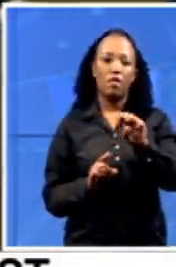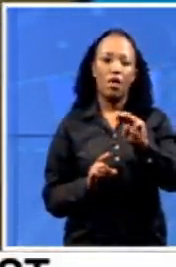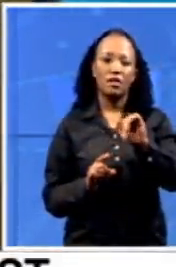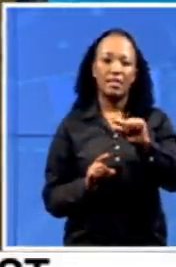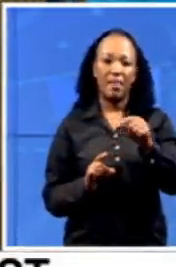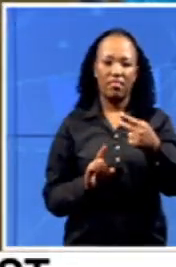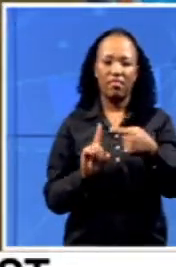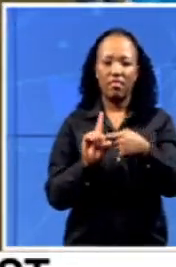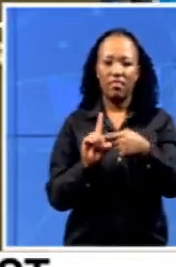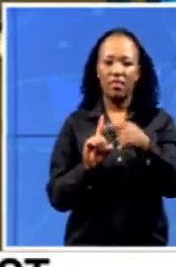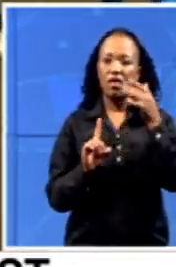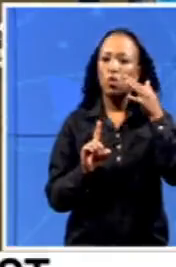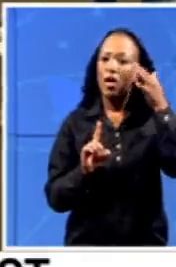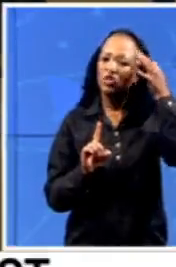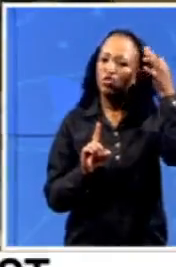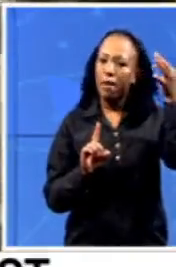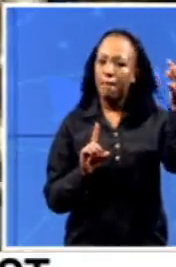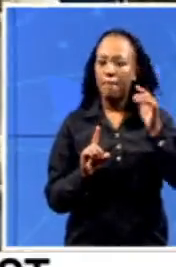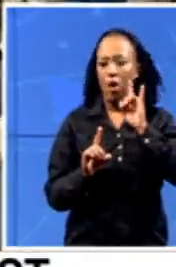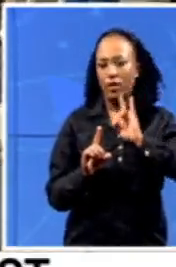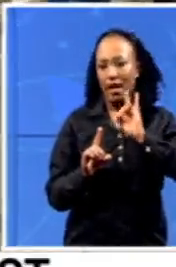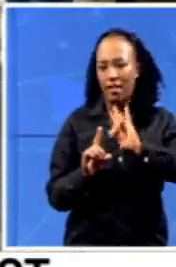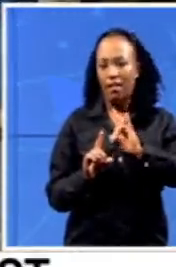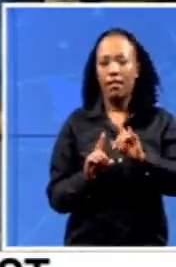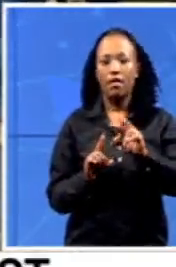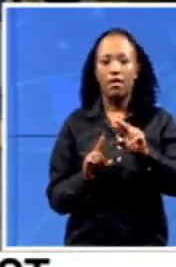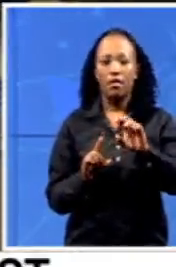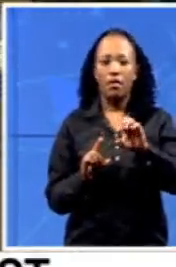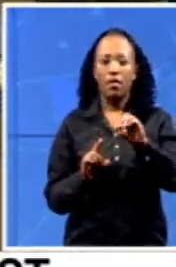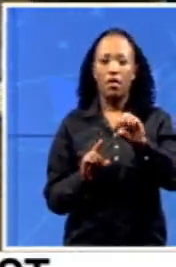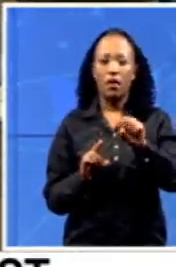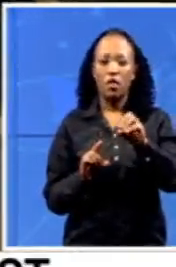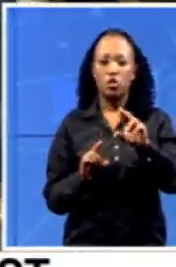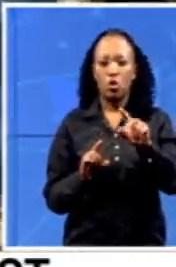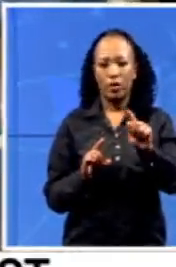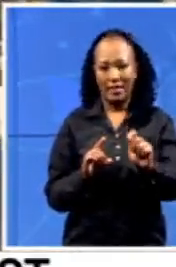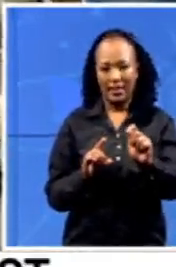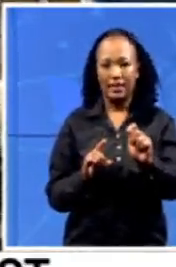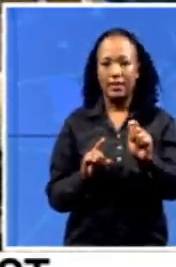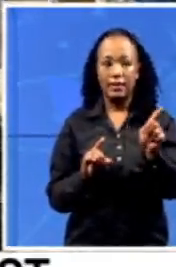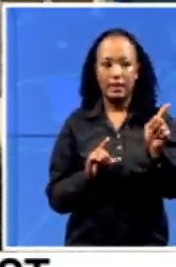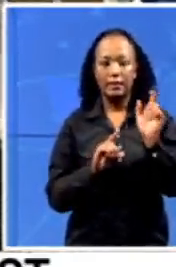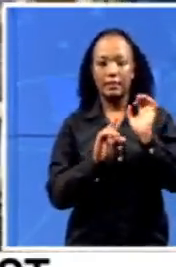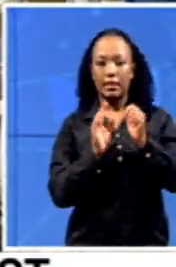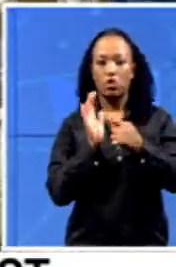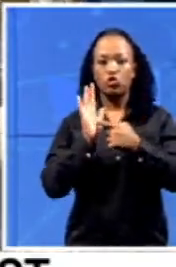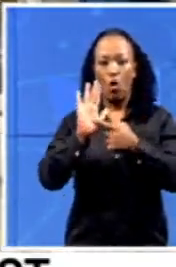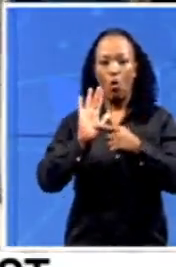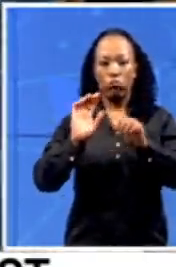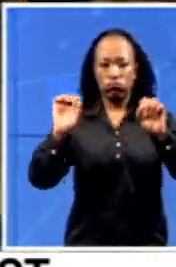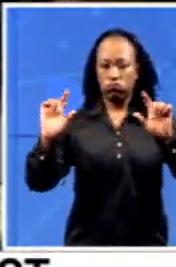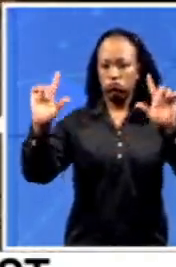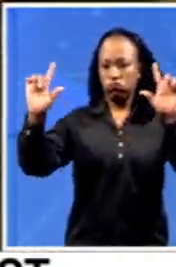Smith from Dream Hotels and Resorts, as we are showing you the different aspects of